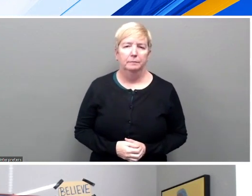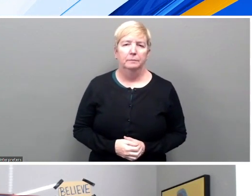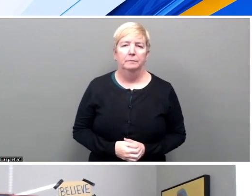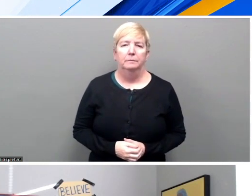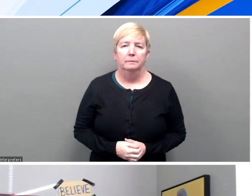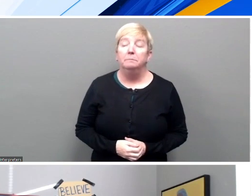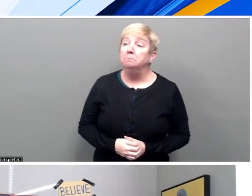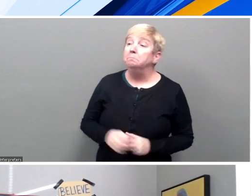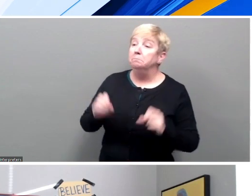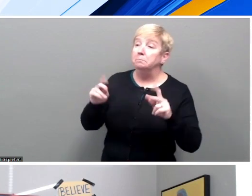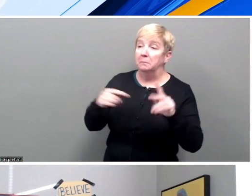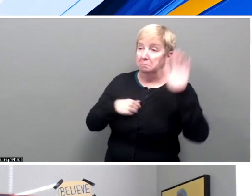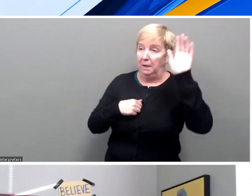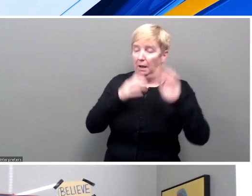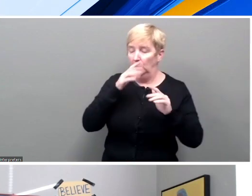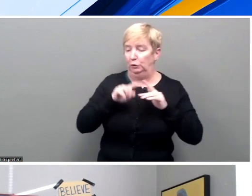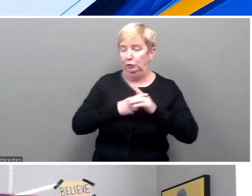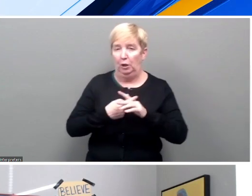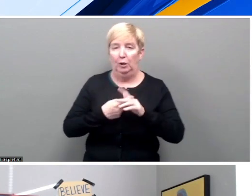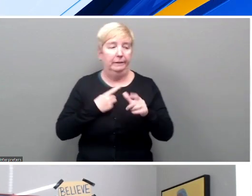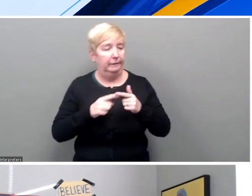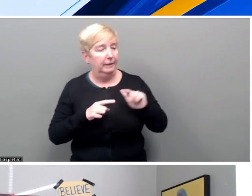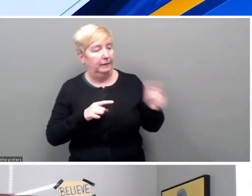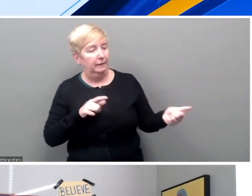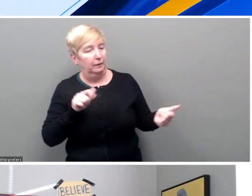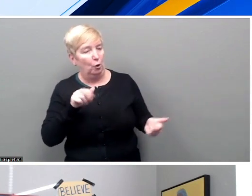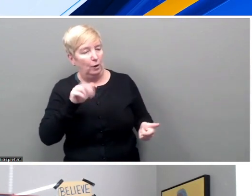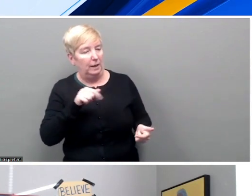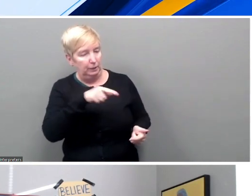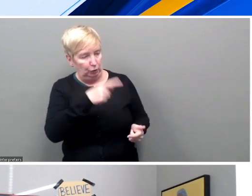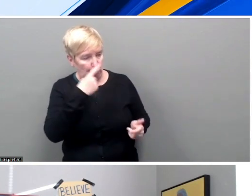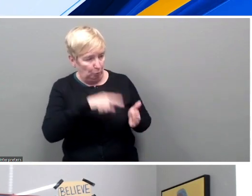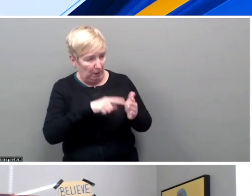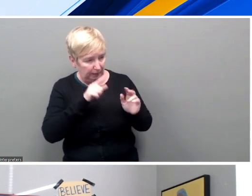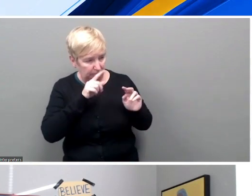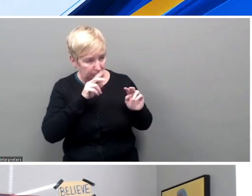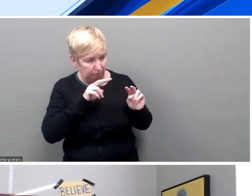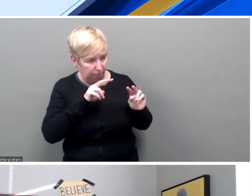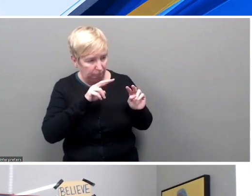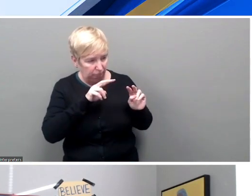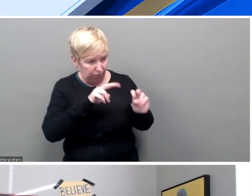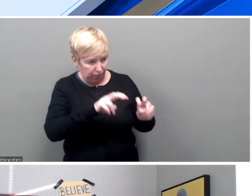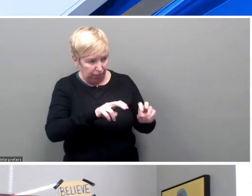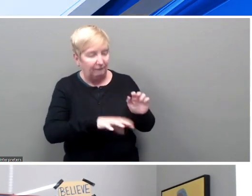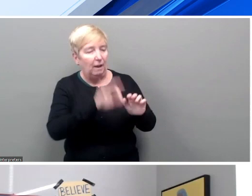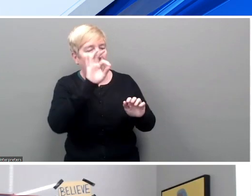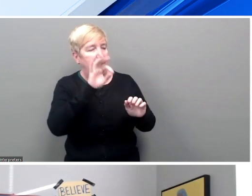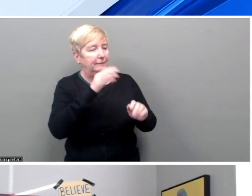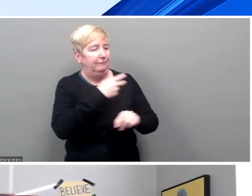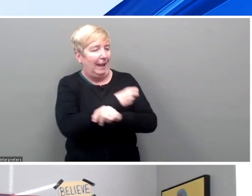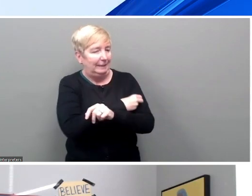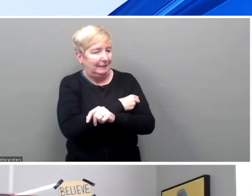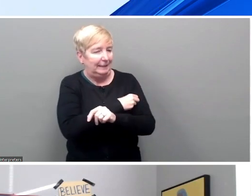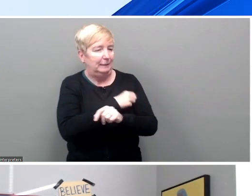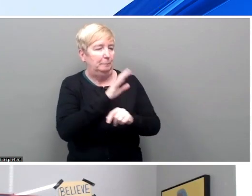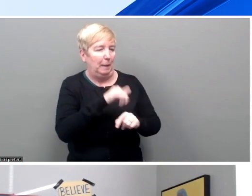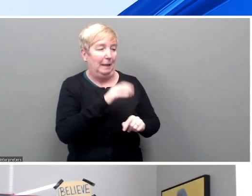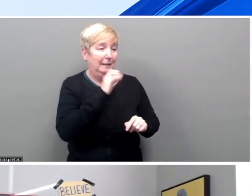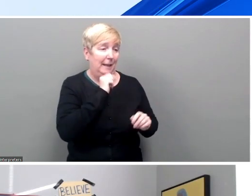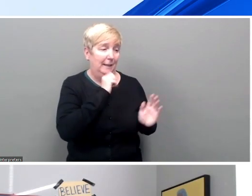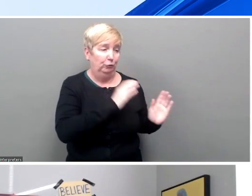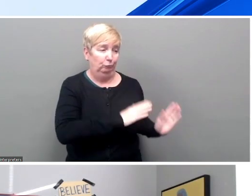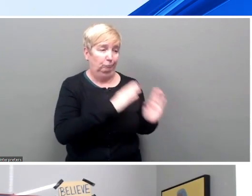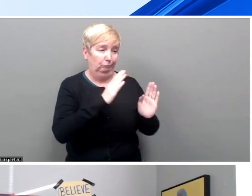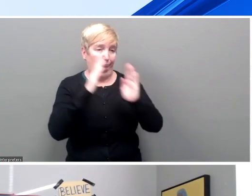Yeah, well, I'll start. And Laura, if you could look up the vaccination rates by age, I know you have that in your report. You can address that